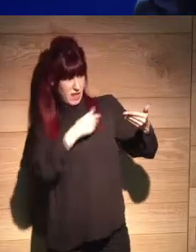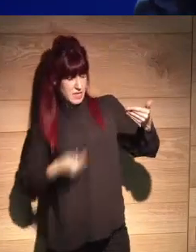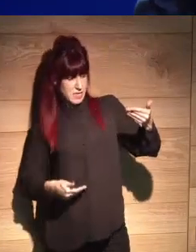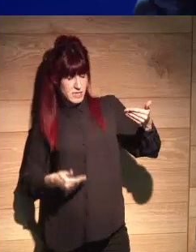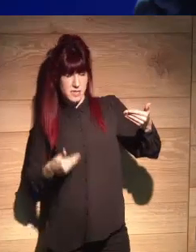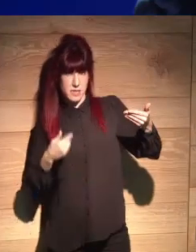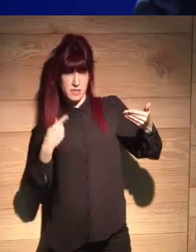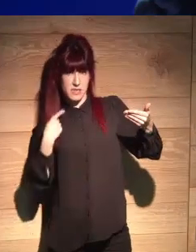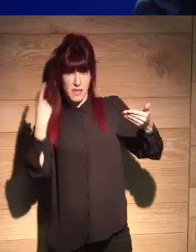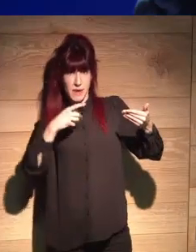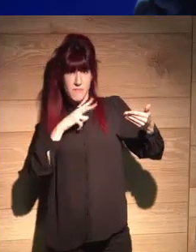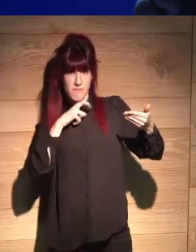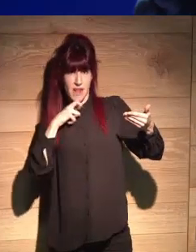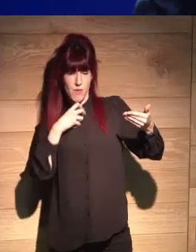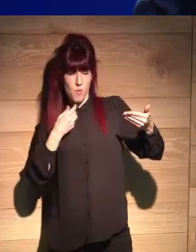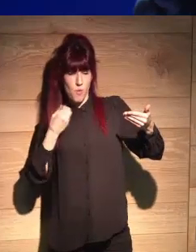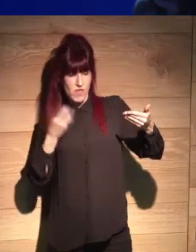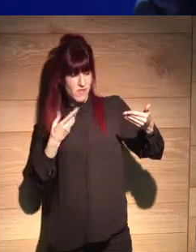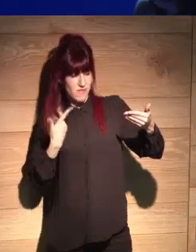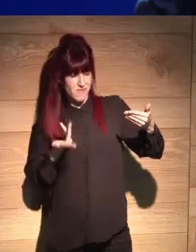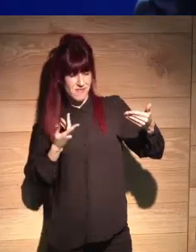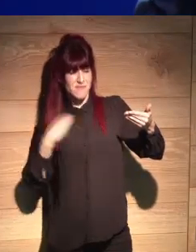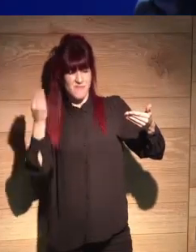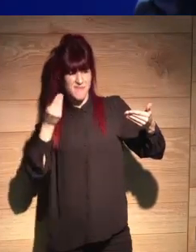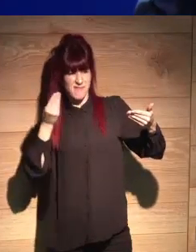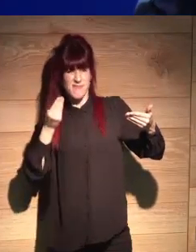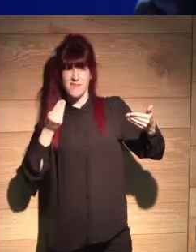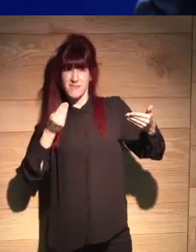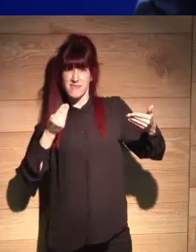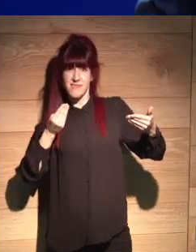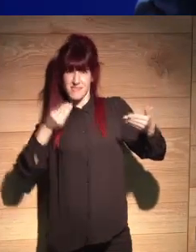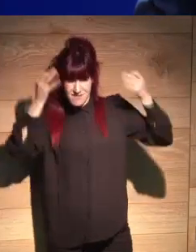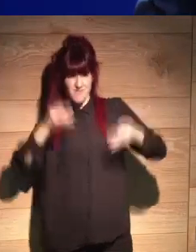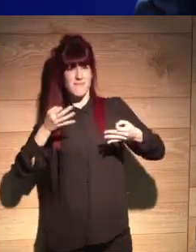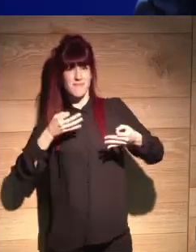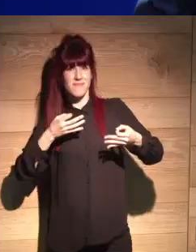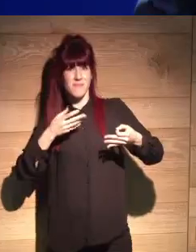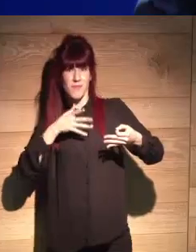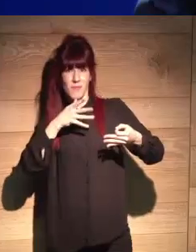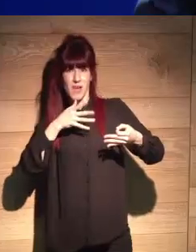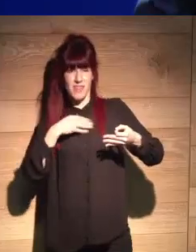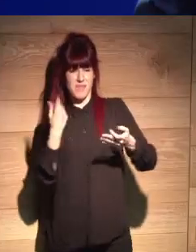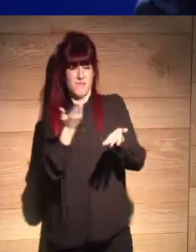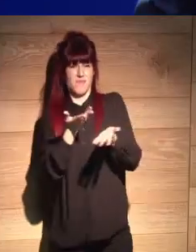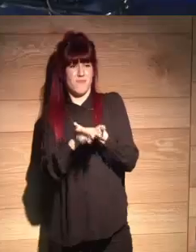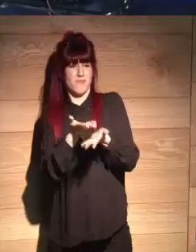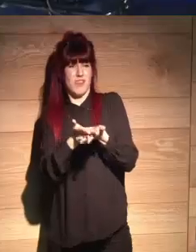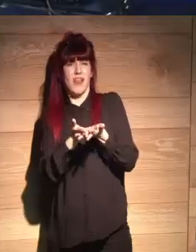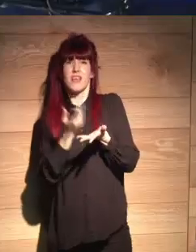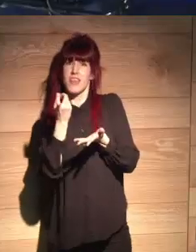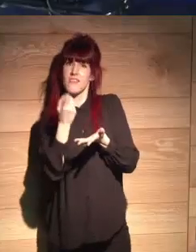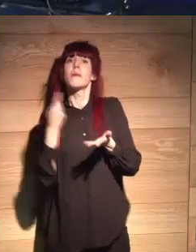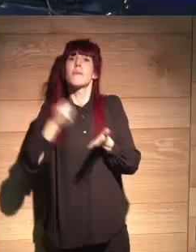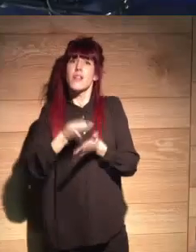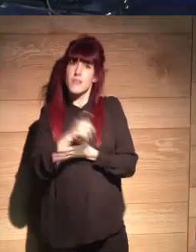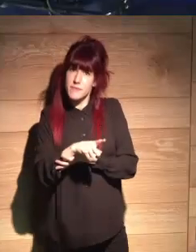always. We have to know what we are worth. We have to believe it. We have to show it because we have that talent, and this